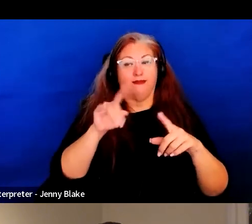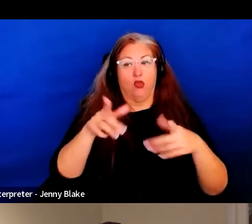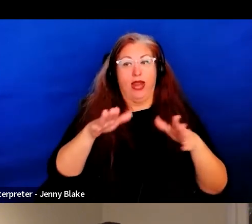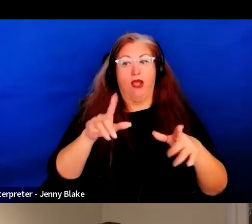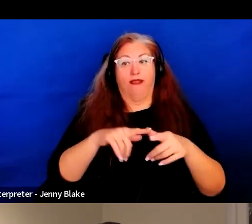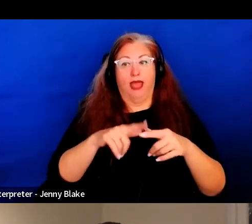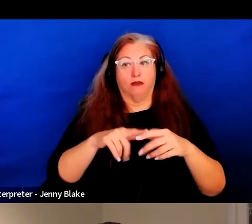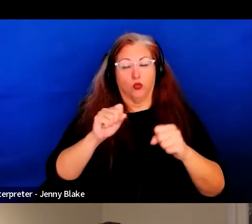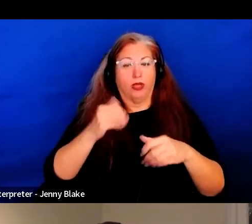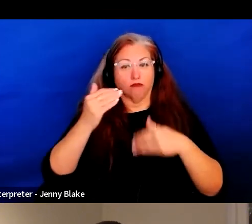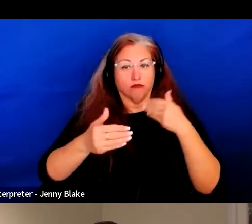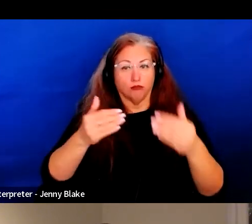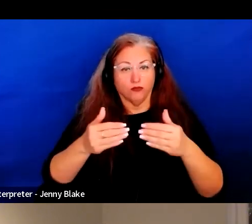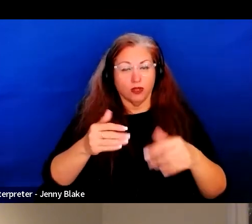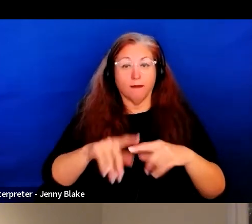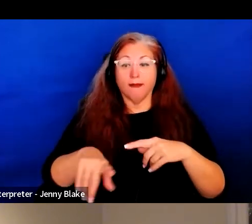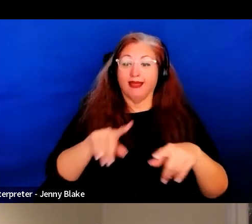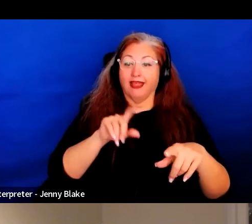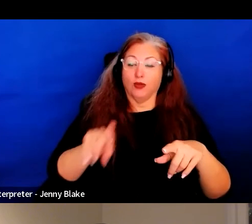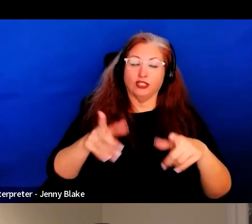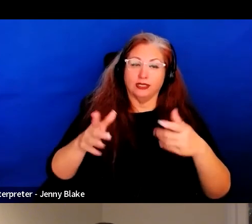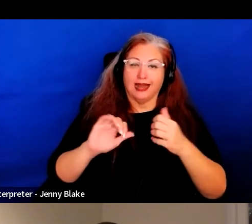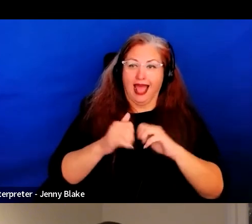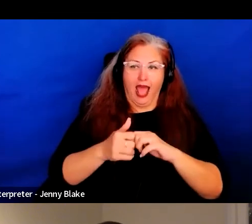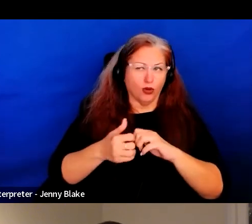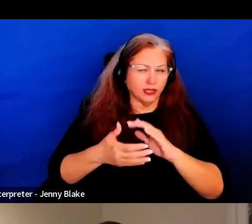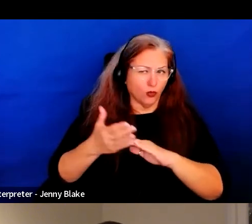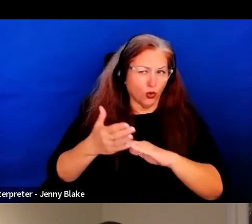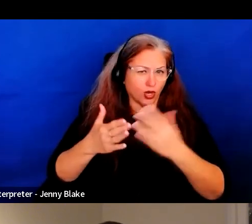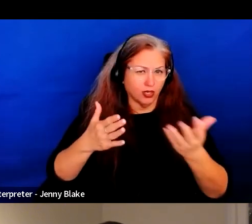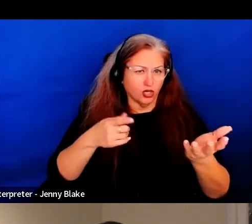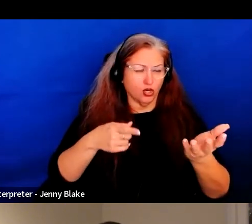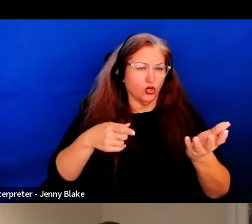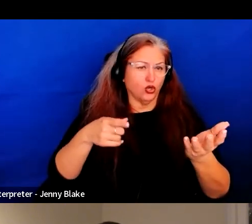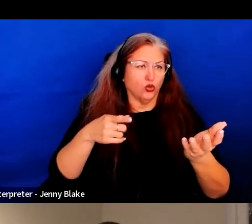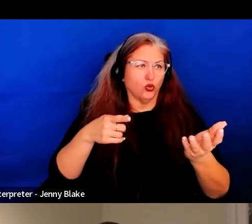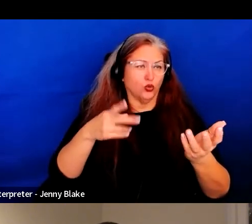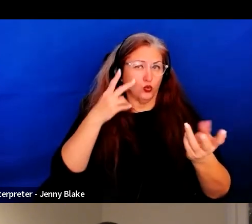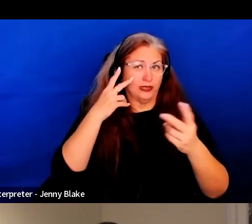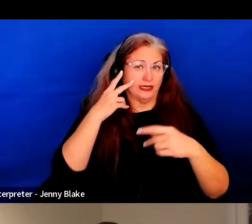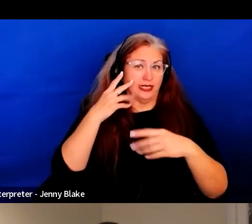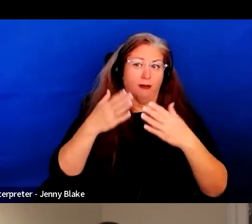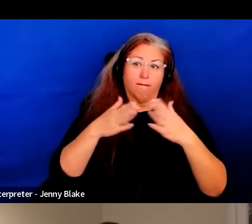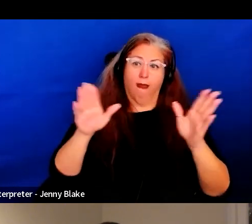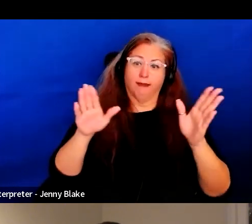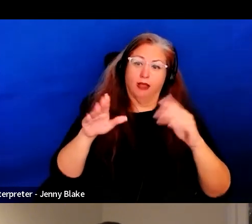then move on. The question is, oh, how does that work? Do you see public broadcasters as